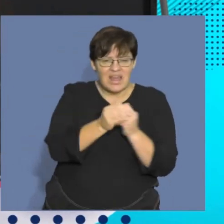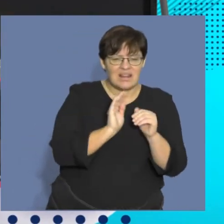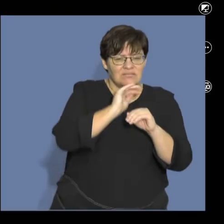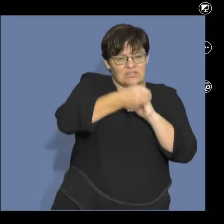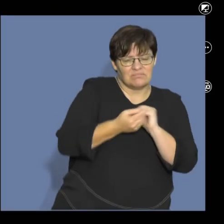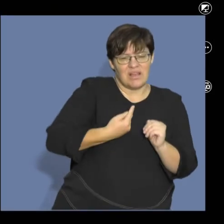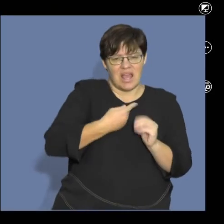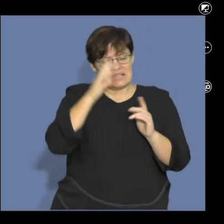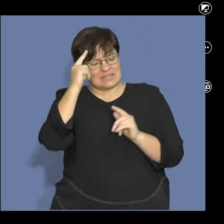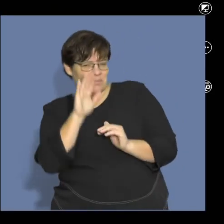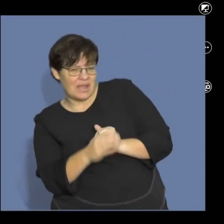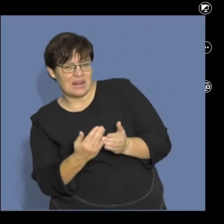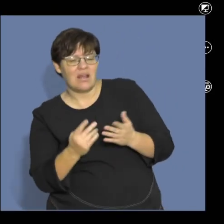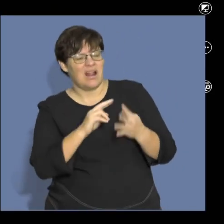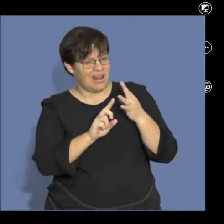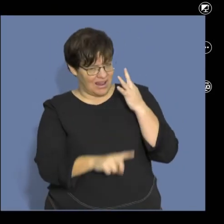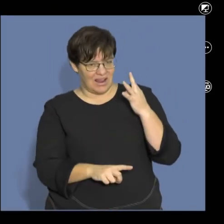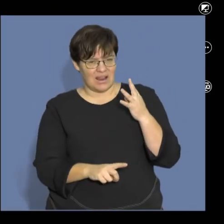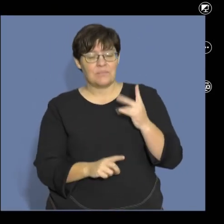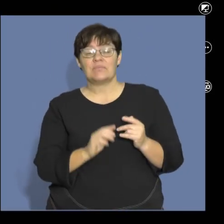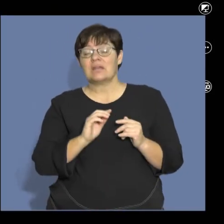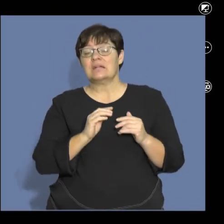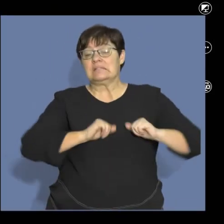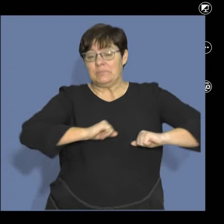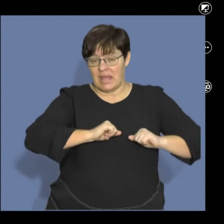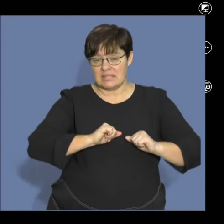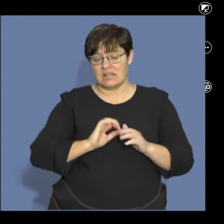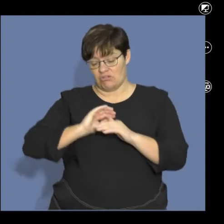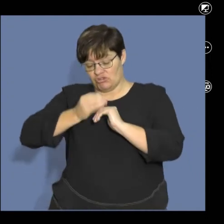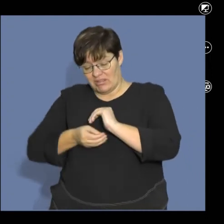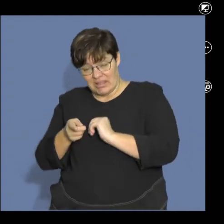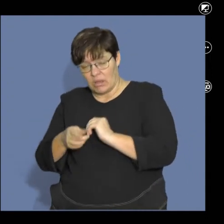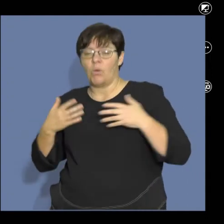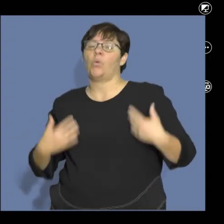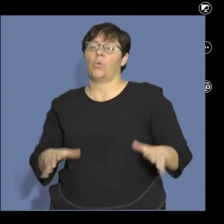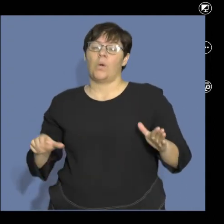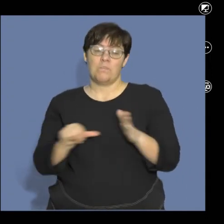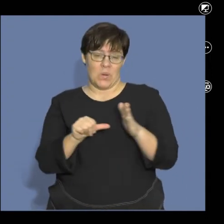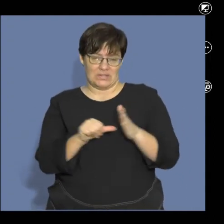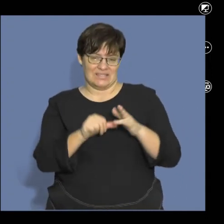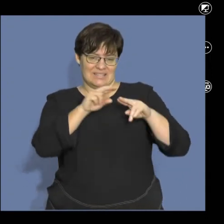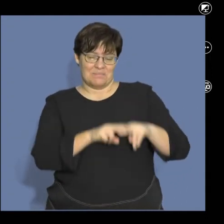So space and shelter are important